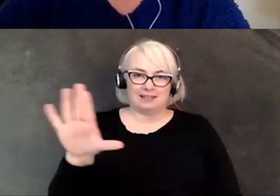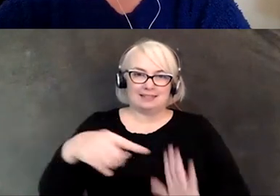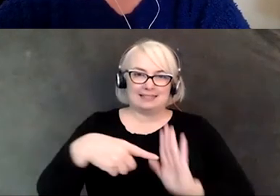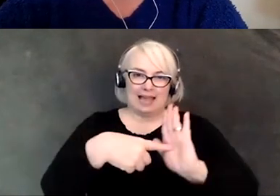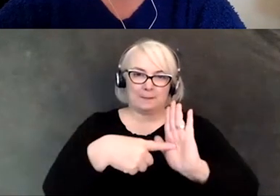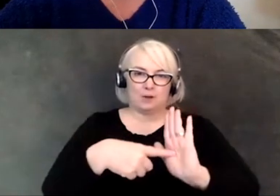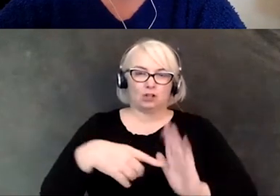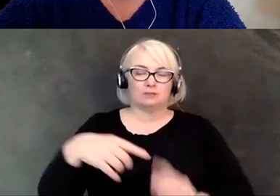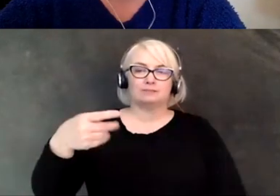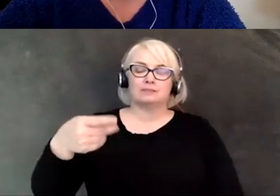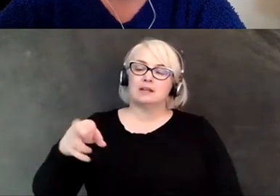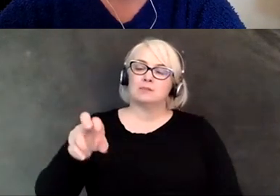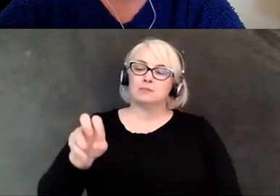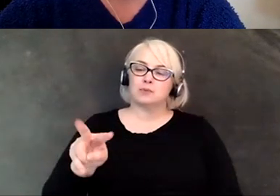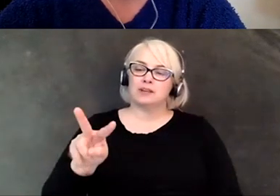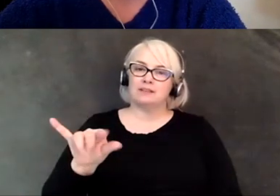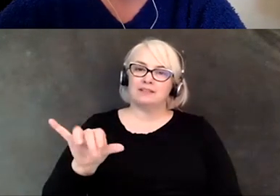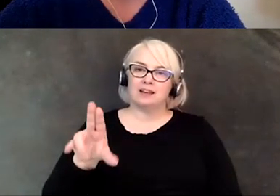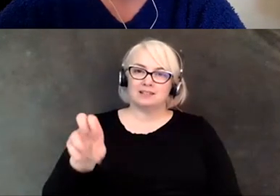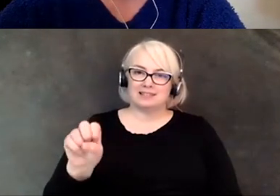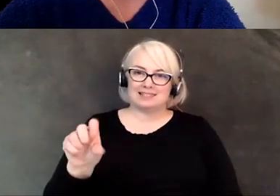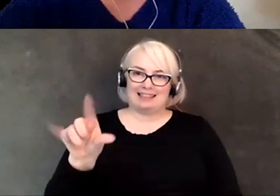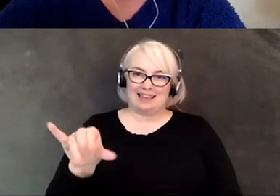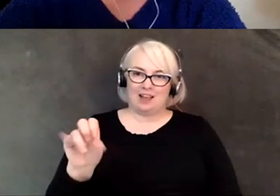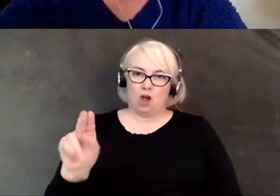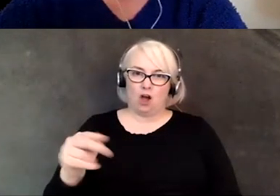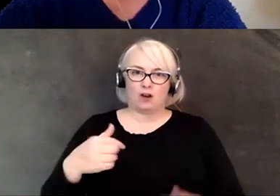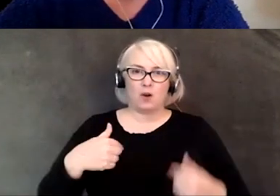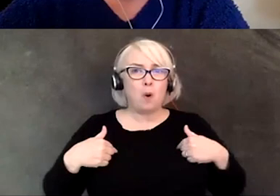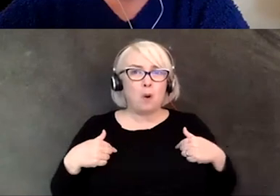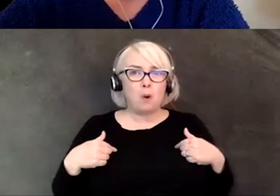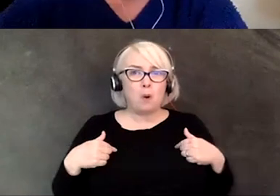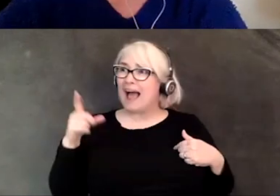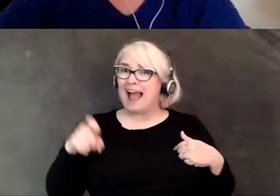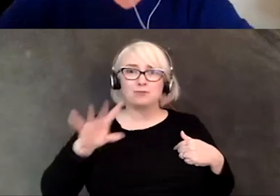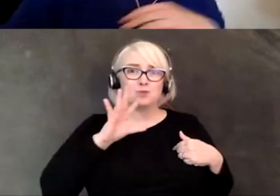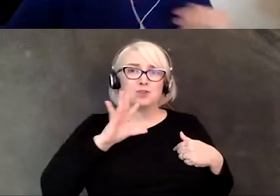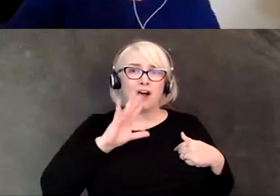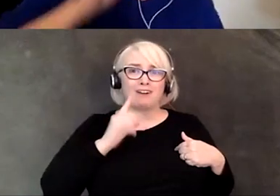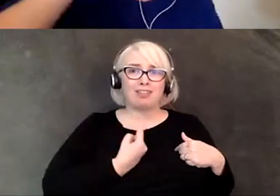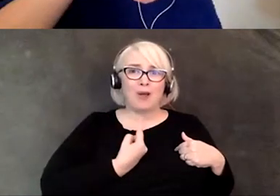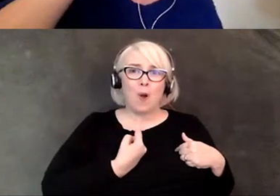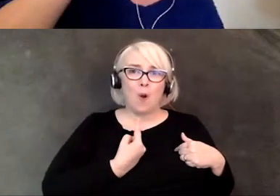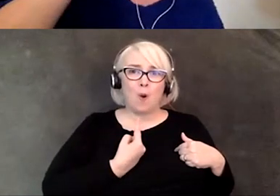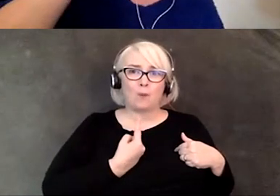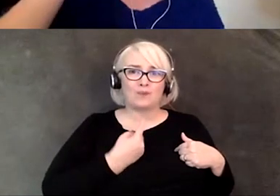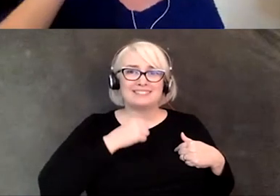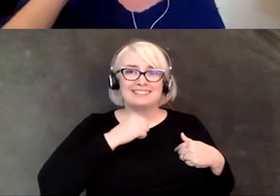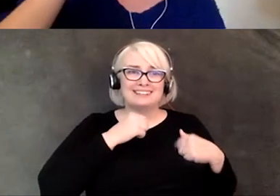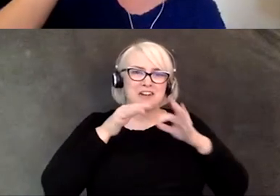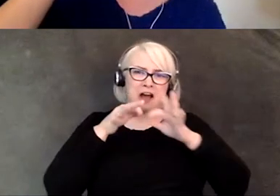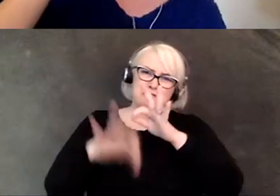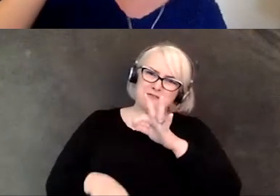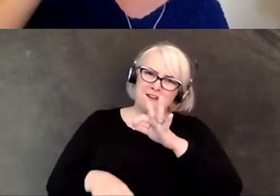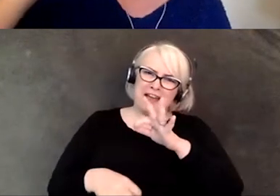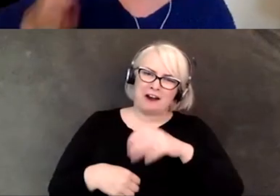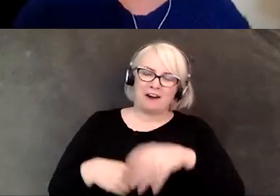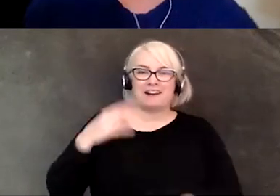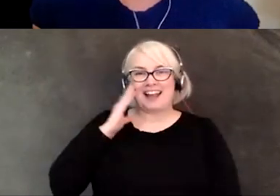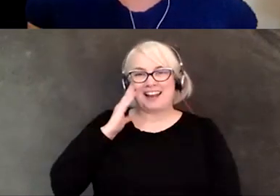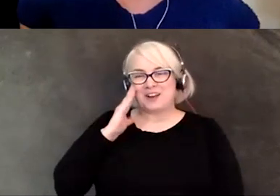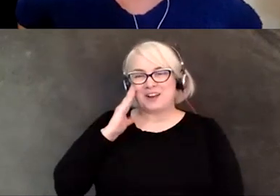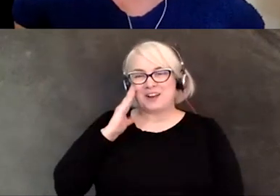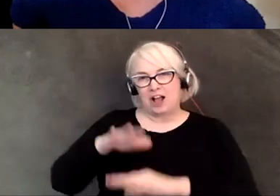um, Sad I have to do it alone. Yeah, you gotta do it on our hot seat. Um, so my first question for you,